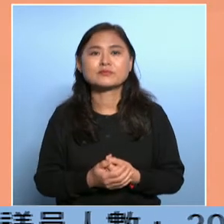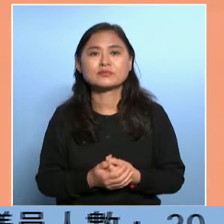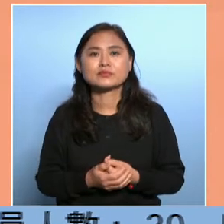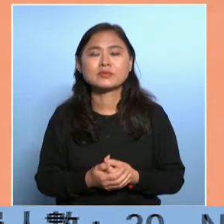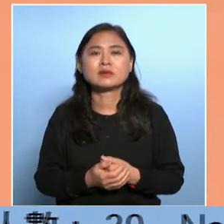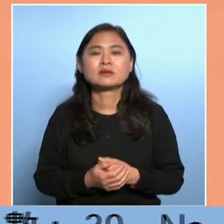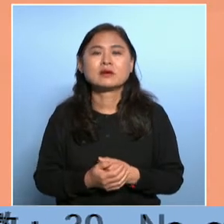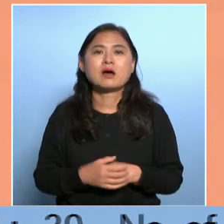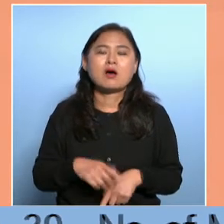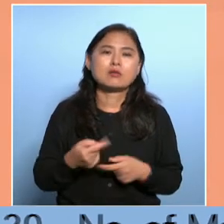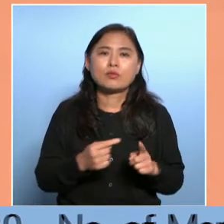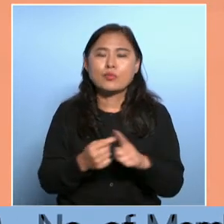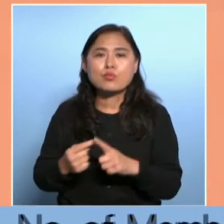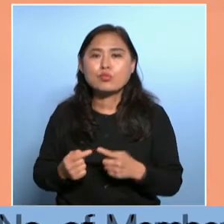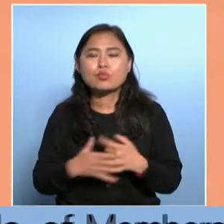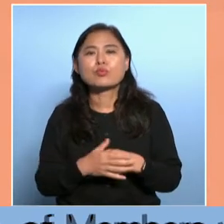government